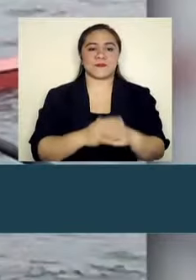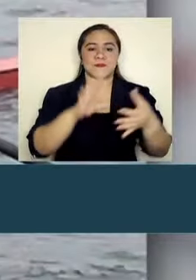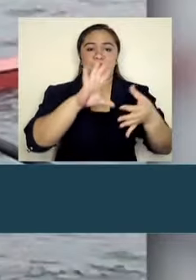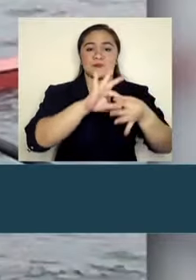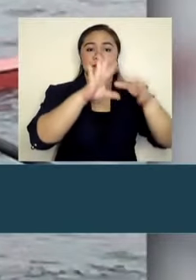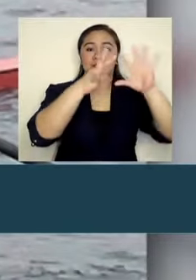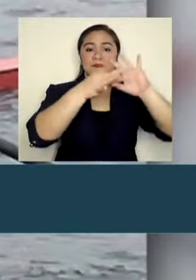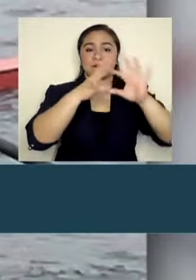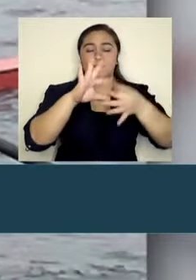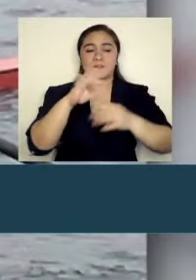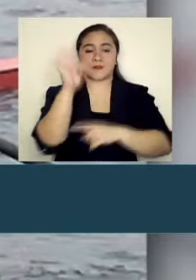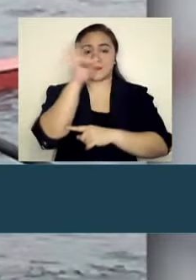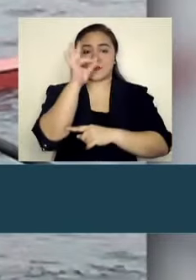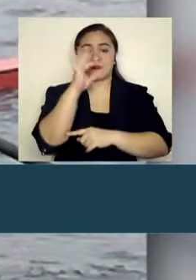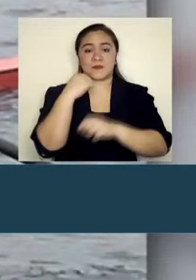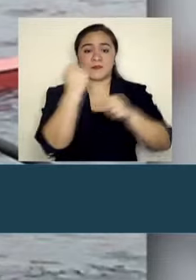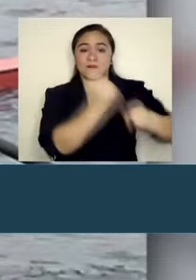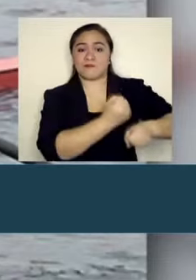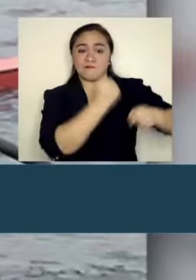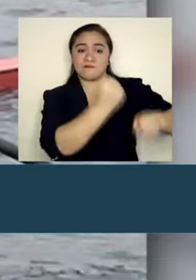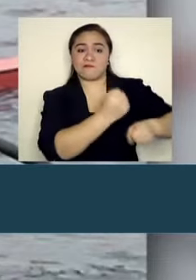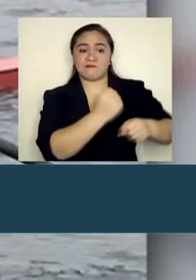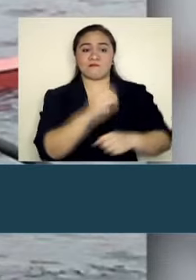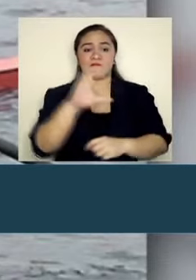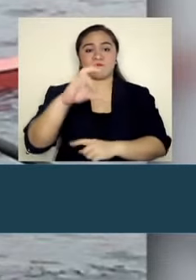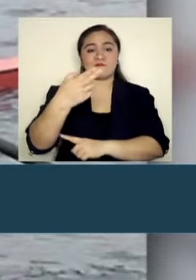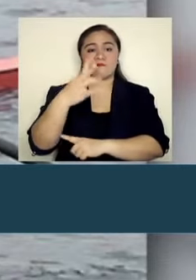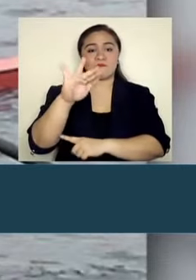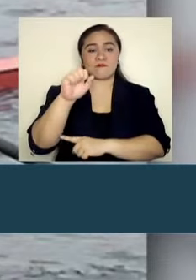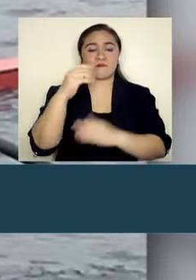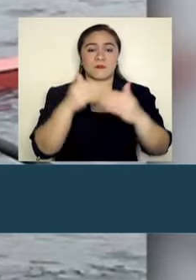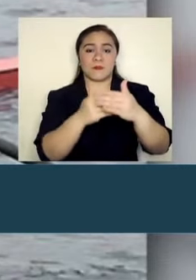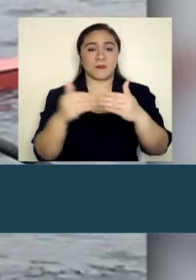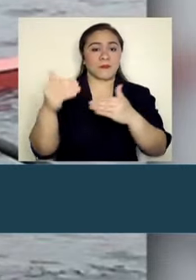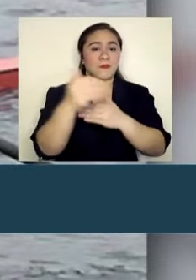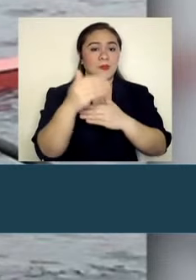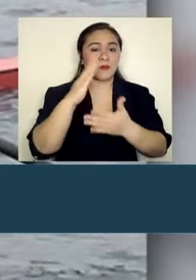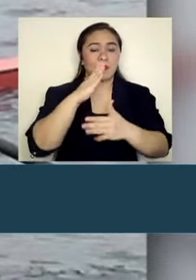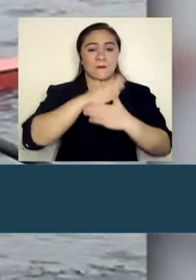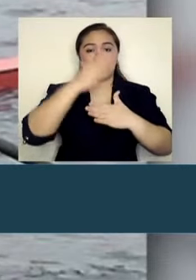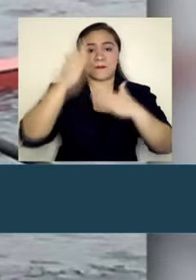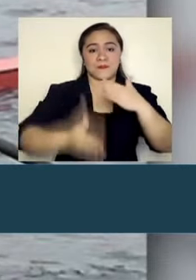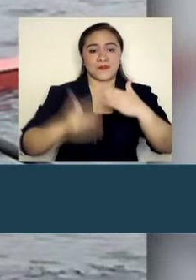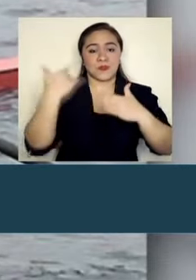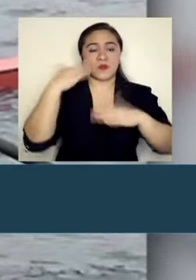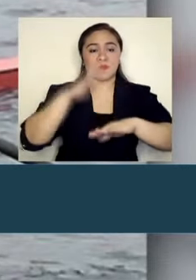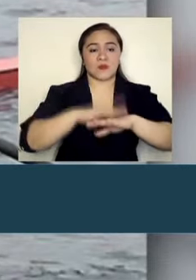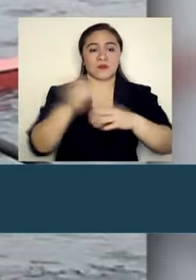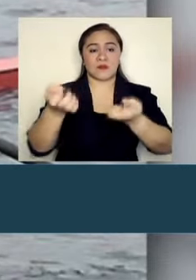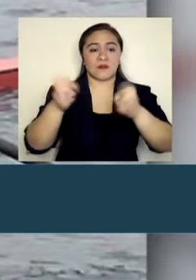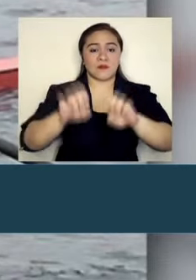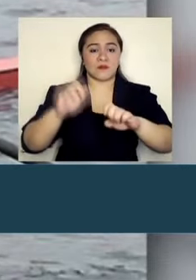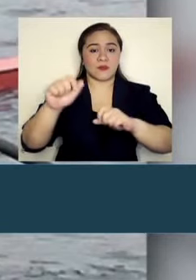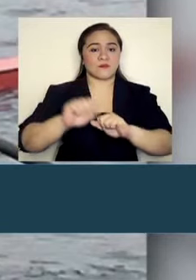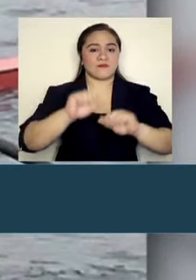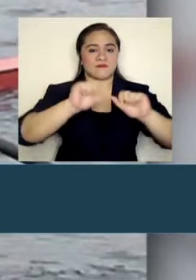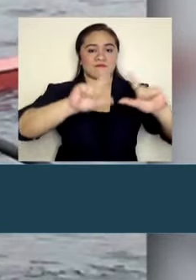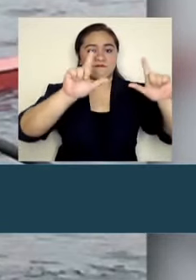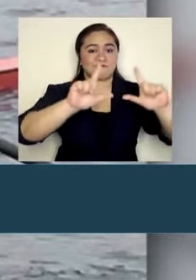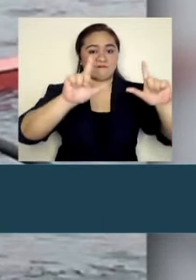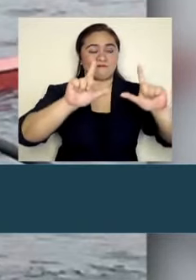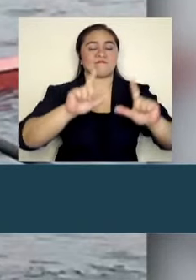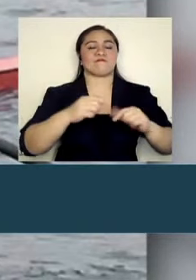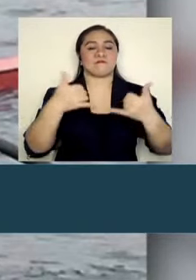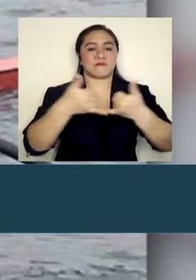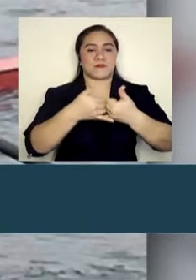And Olympic Filipino rower Chris Nevarez advances to the quarterfinals of his event ahead of the official start of the